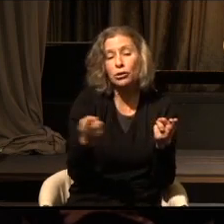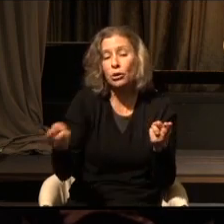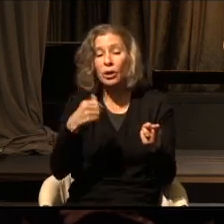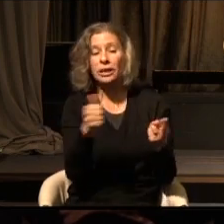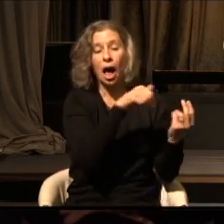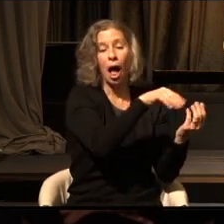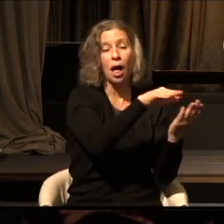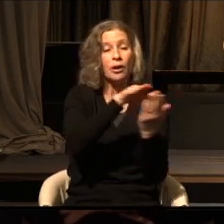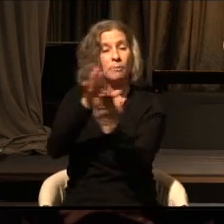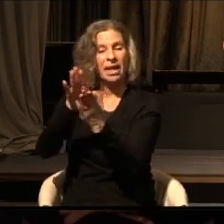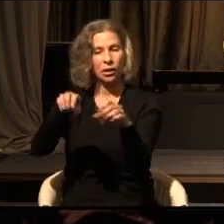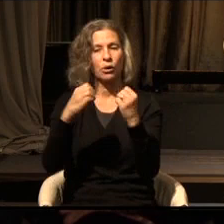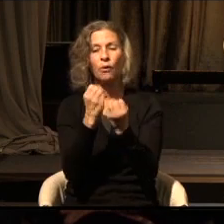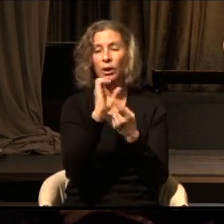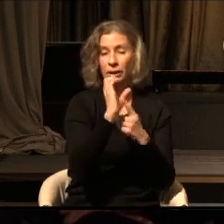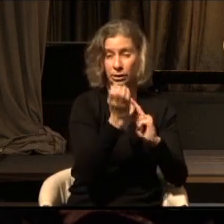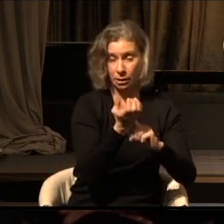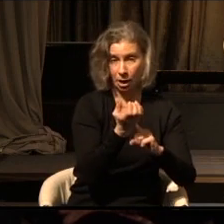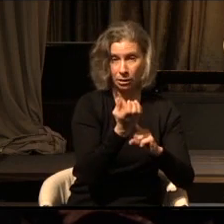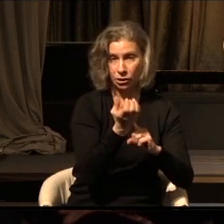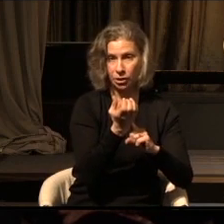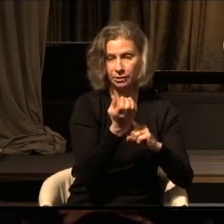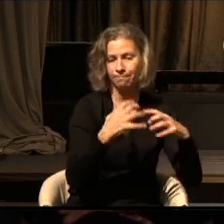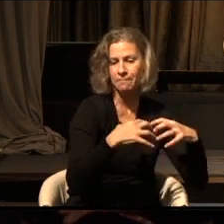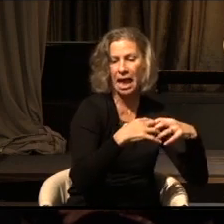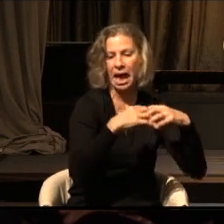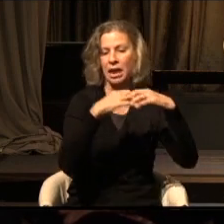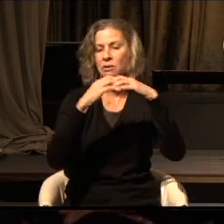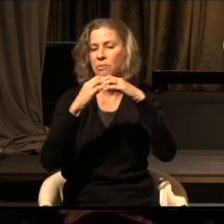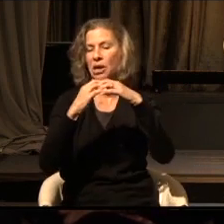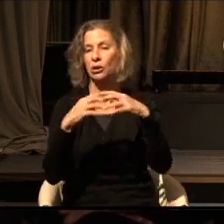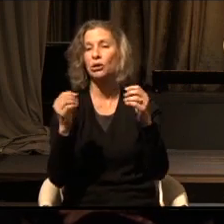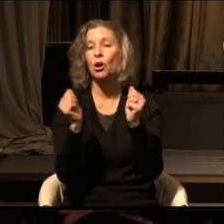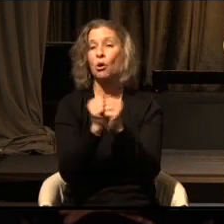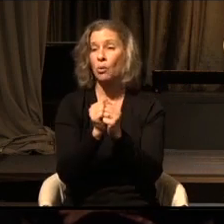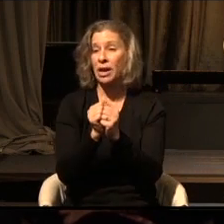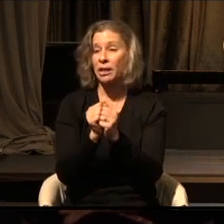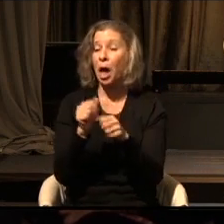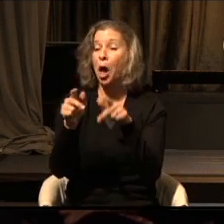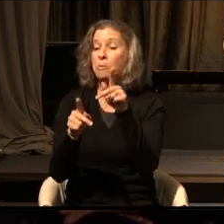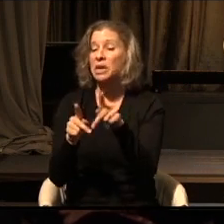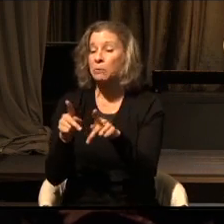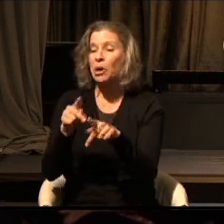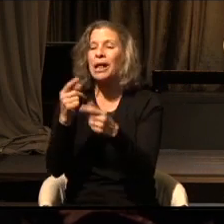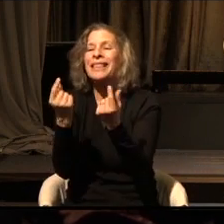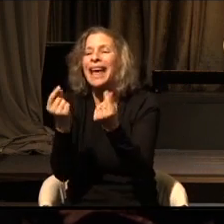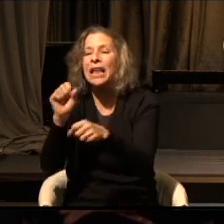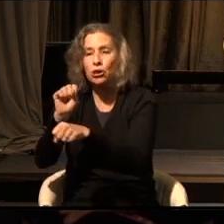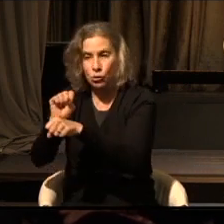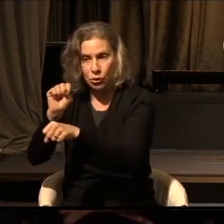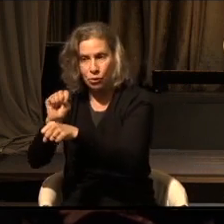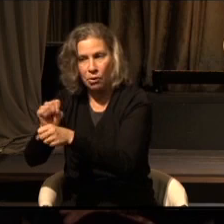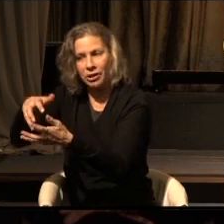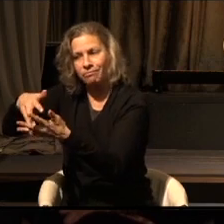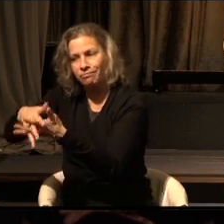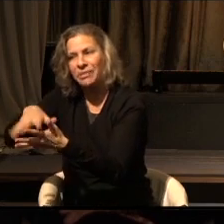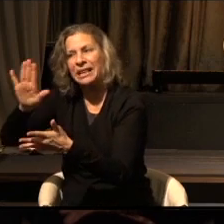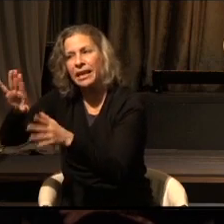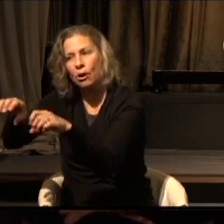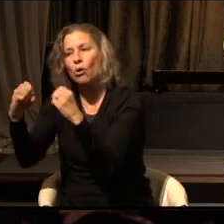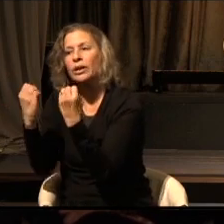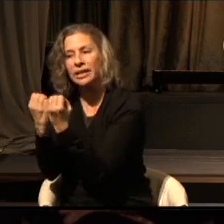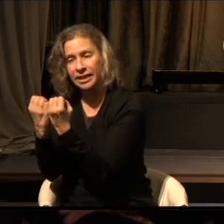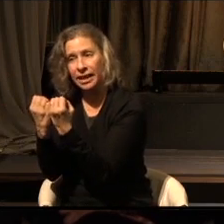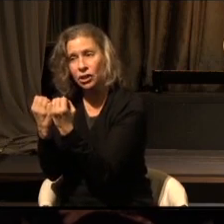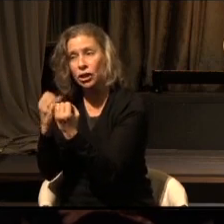of organizational culture and build with practitioners that are seeped in methods of organization that